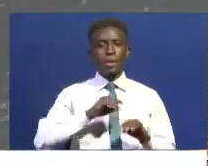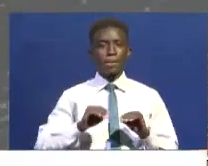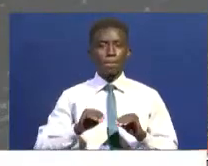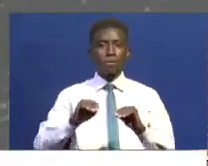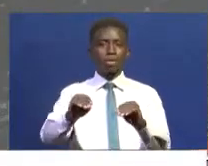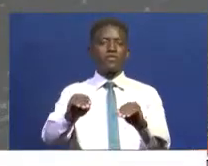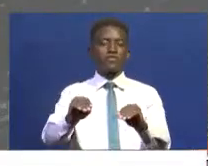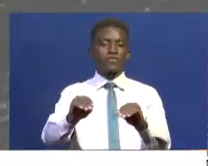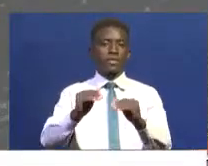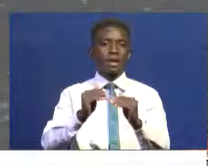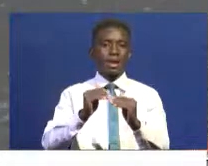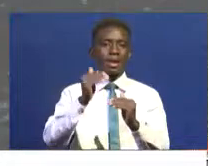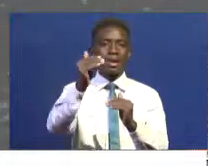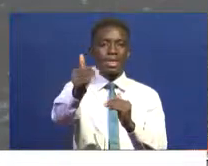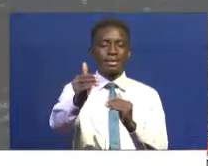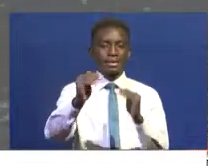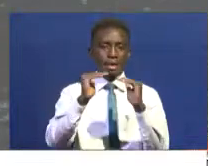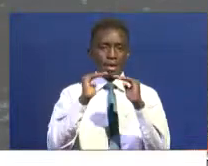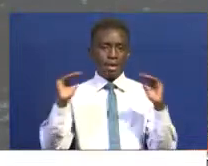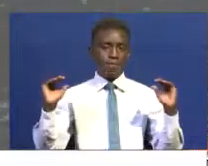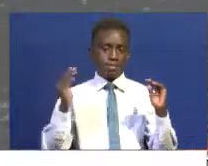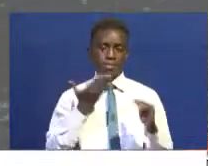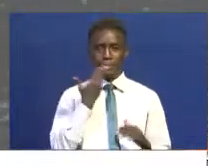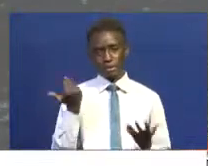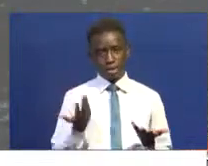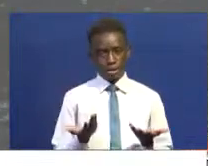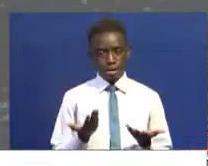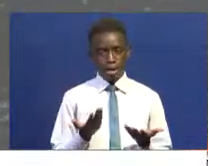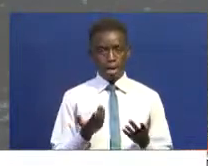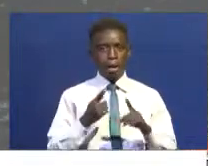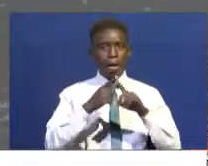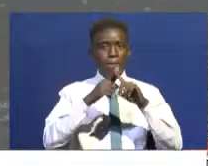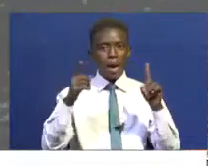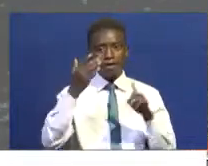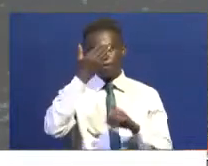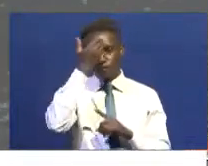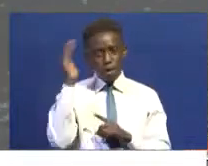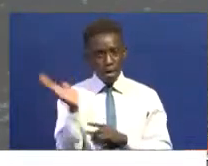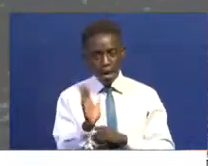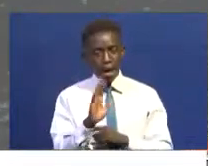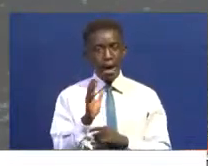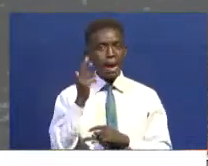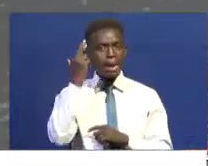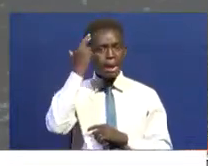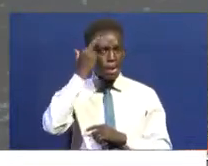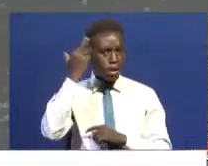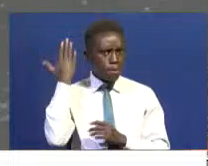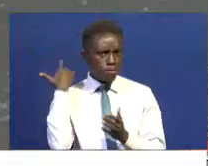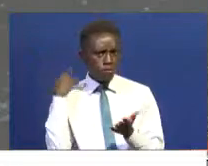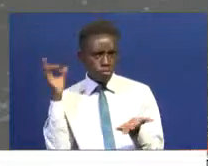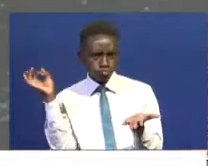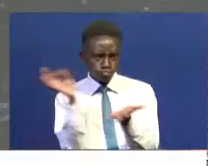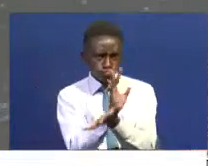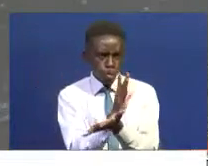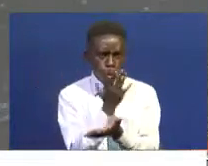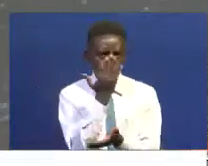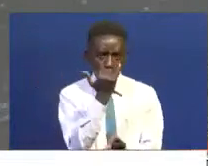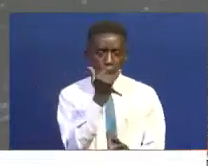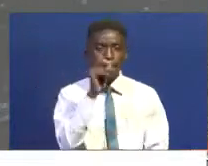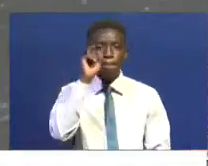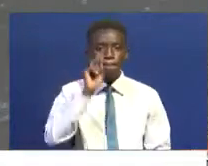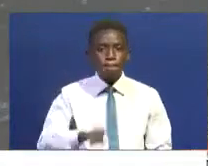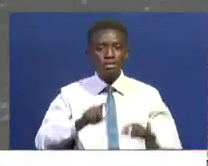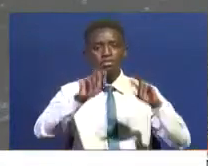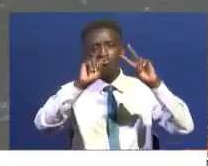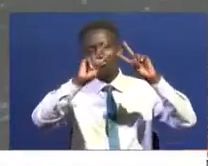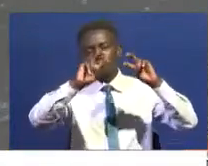also not forgetting that whatever reasons caused him to be impeached should also be looked at across board. So